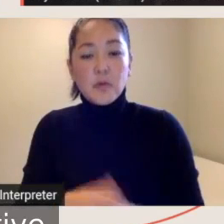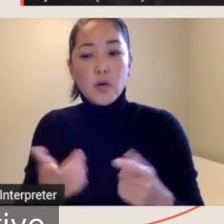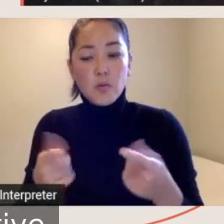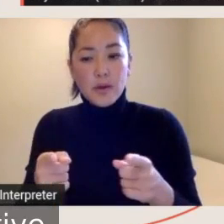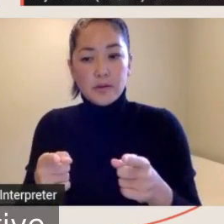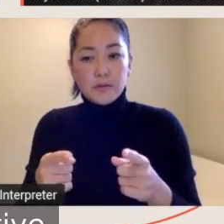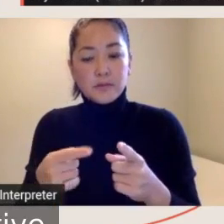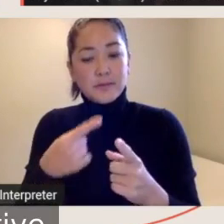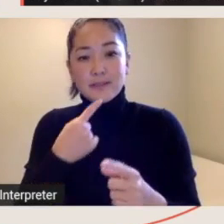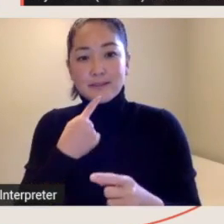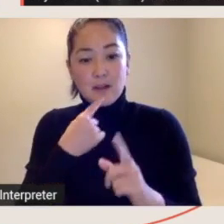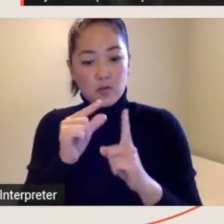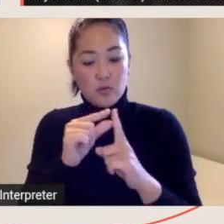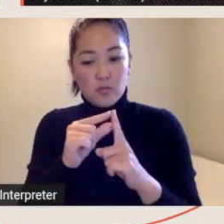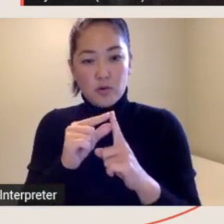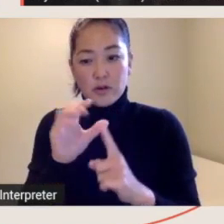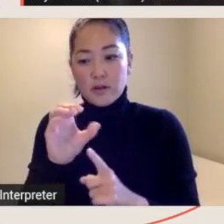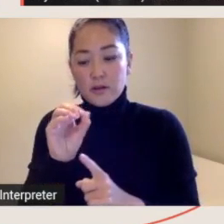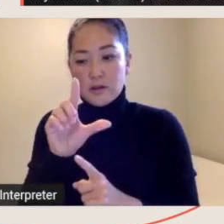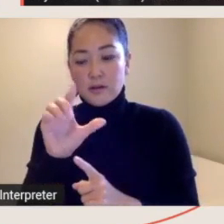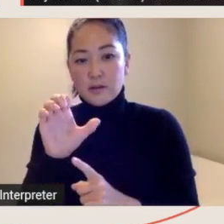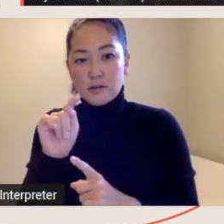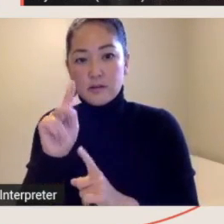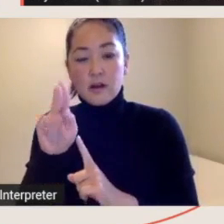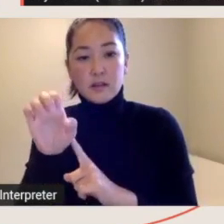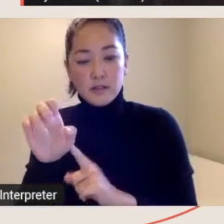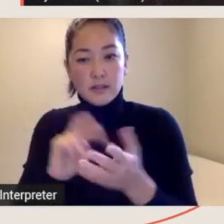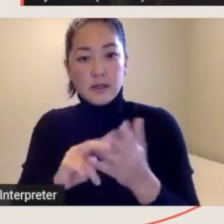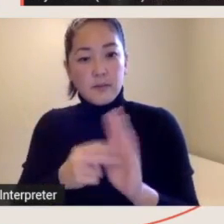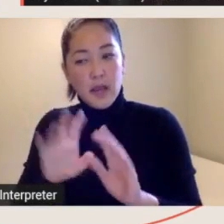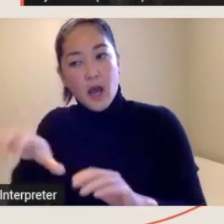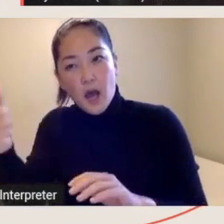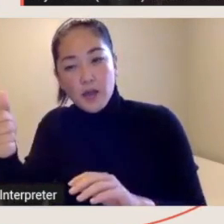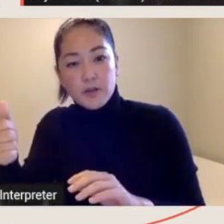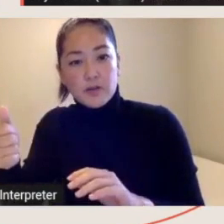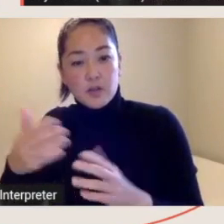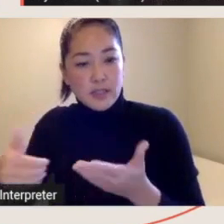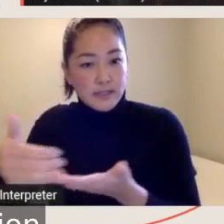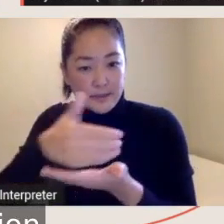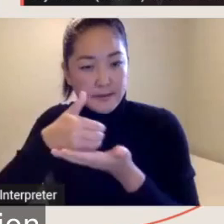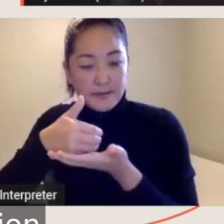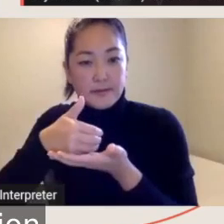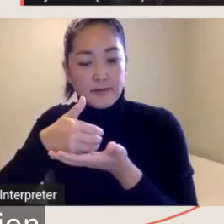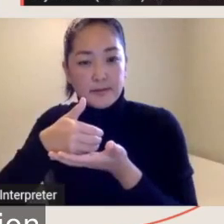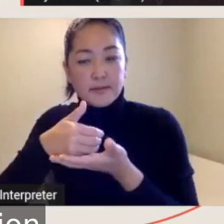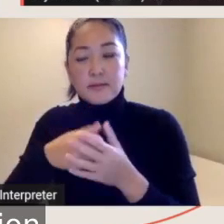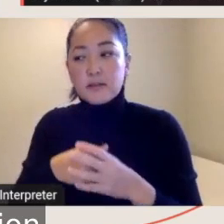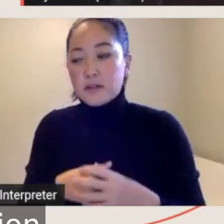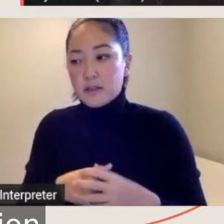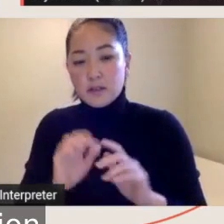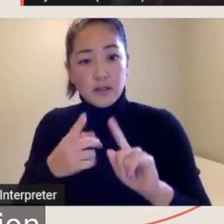mean author collective. So from the beginning, it started